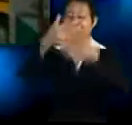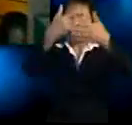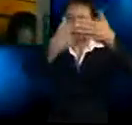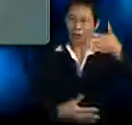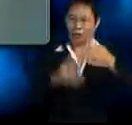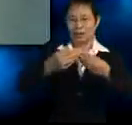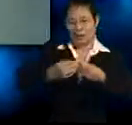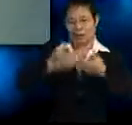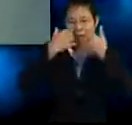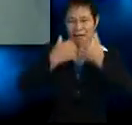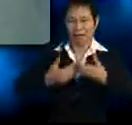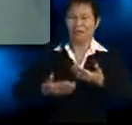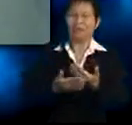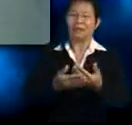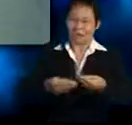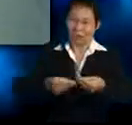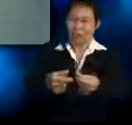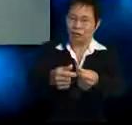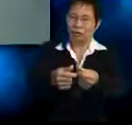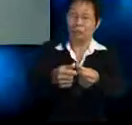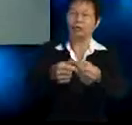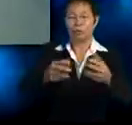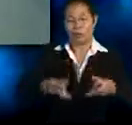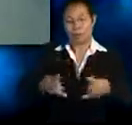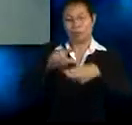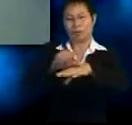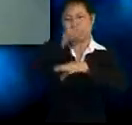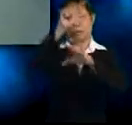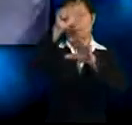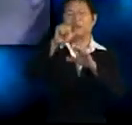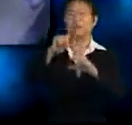the efficient ways of using the natural fuel resources.